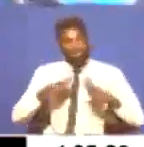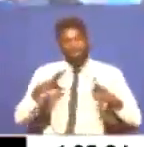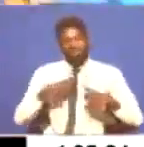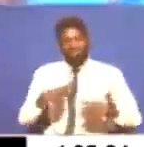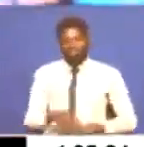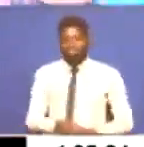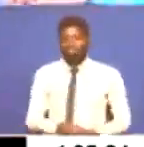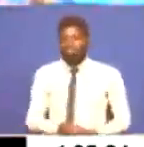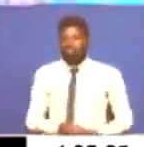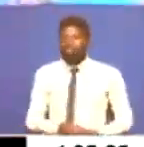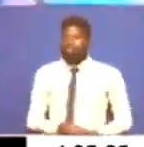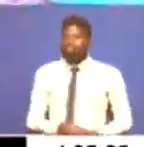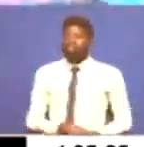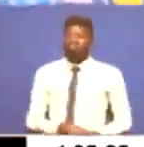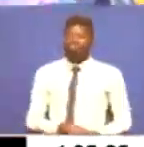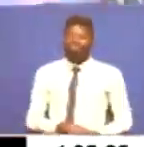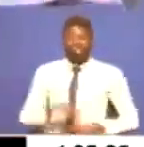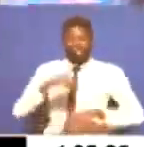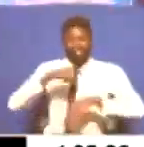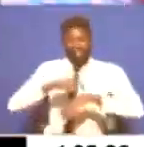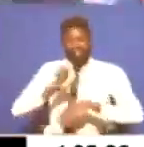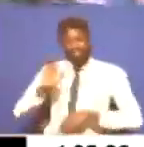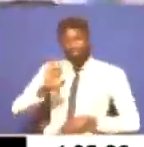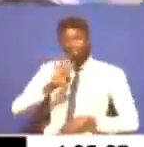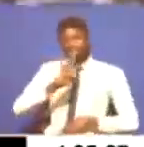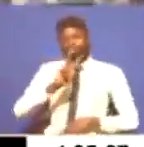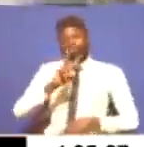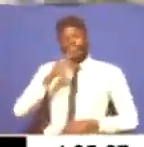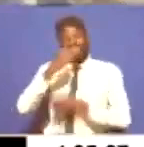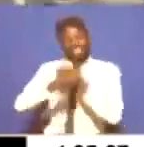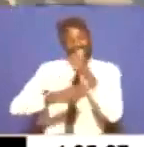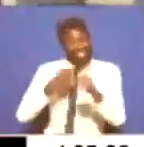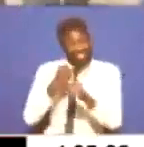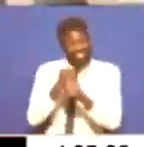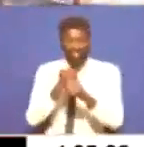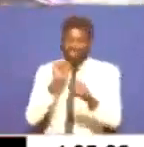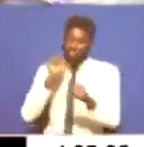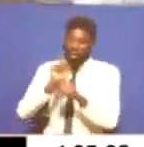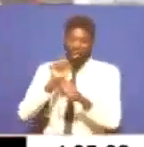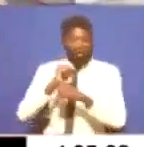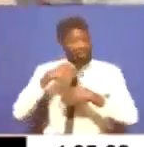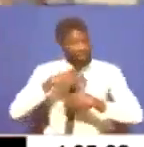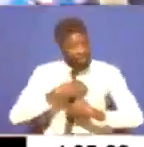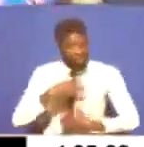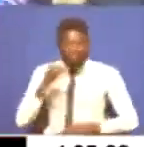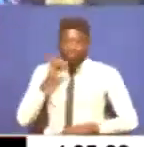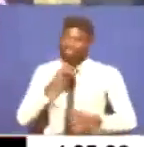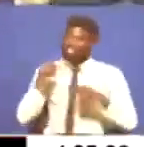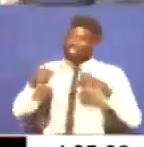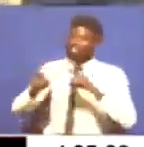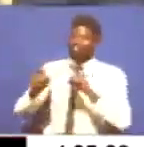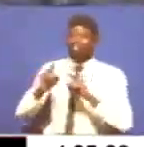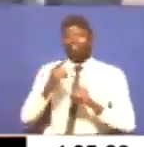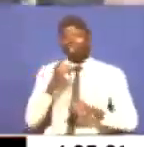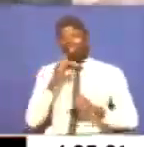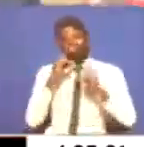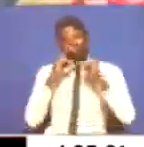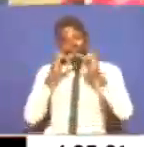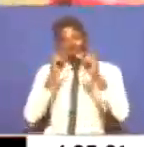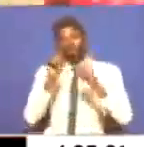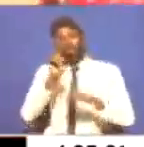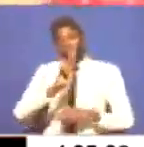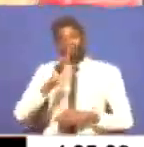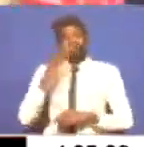And as curtains fall on his 42 years in service, Arile says he will use his vast experience in service to mentor young